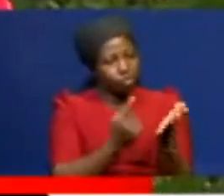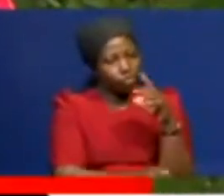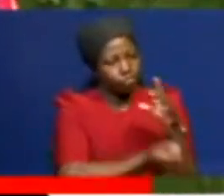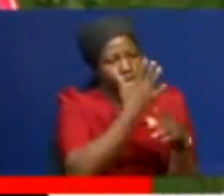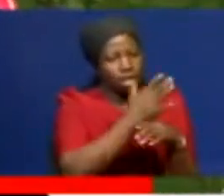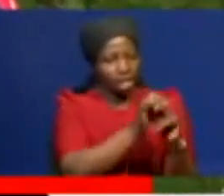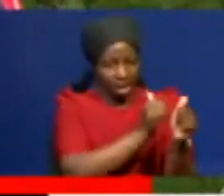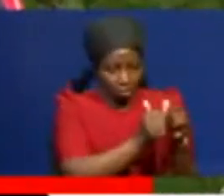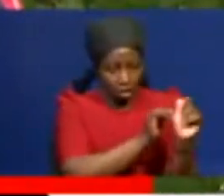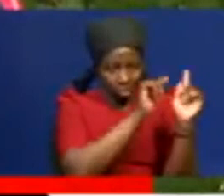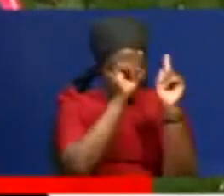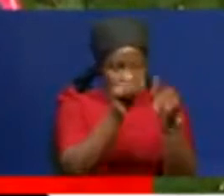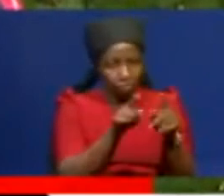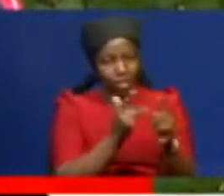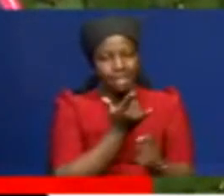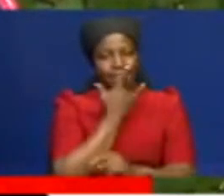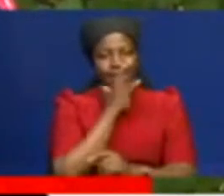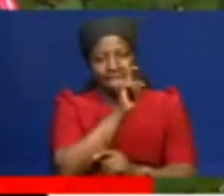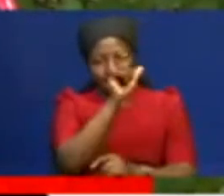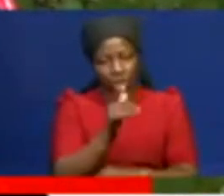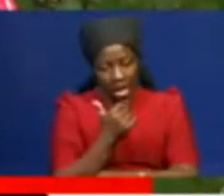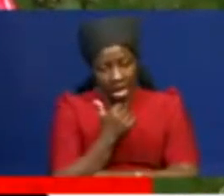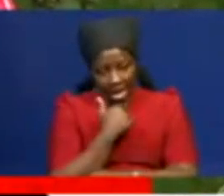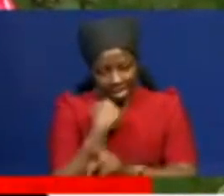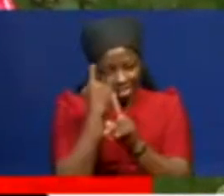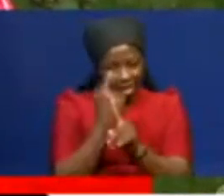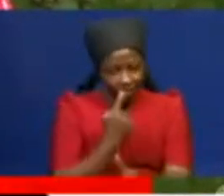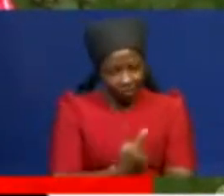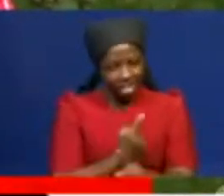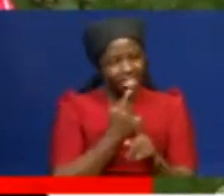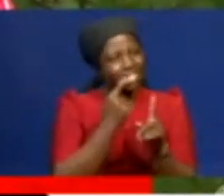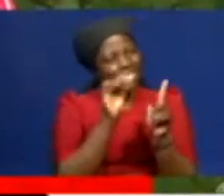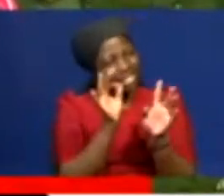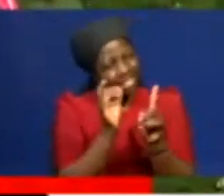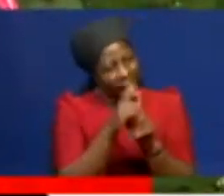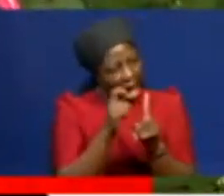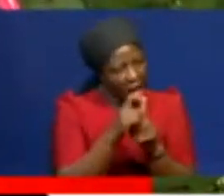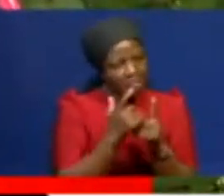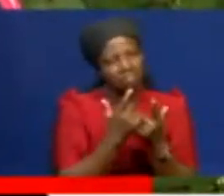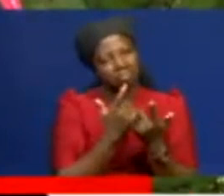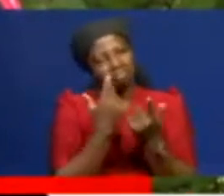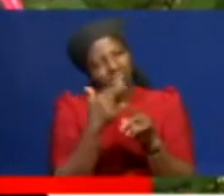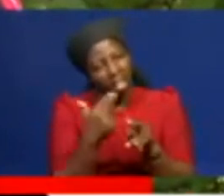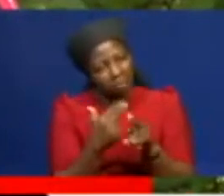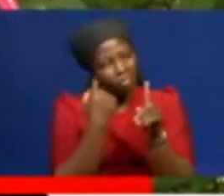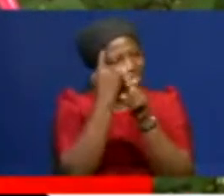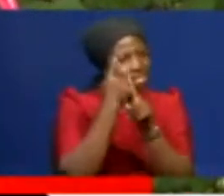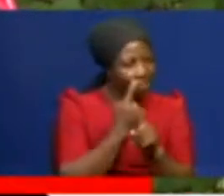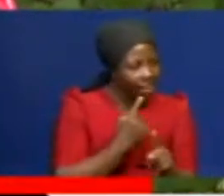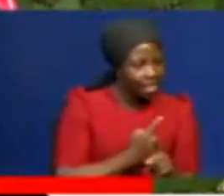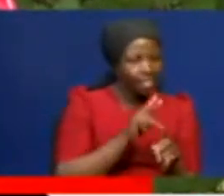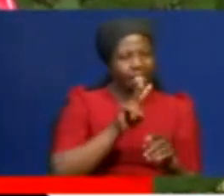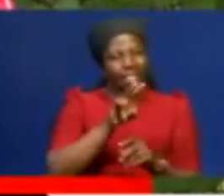this Lakeside City. It had different versions of names, Victoria, rugby, something of the sort. But now, basically,